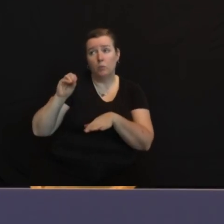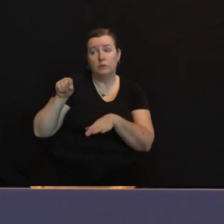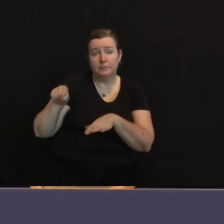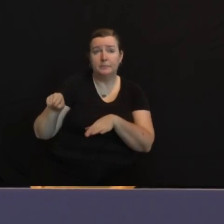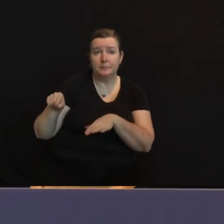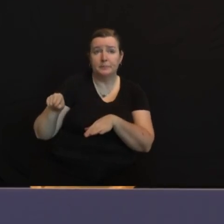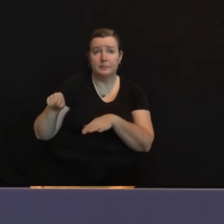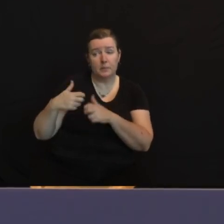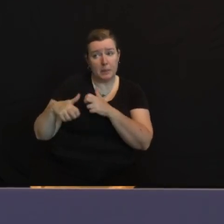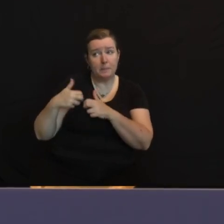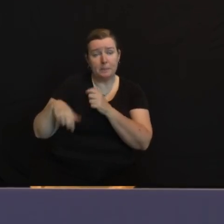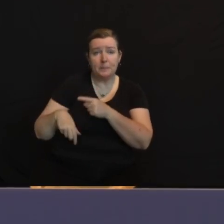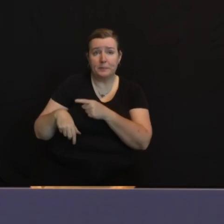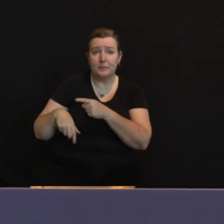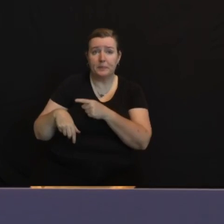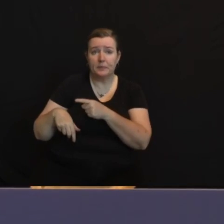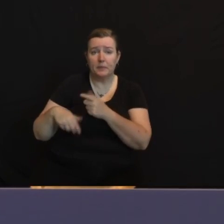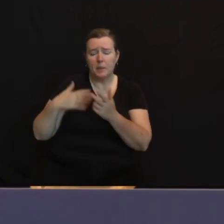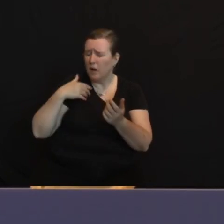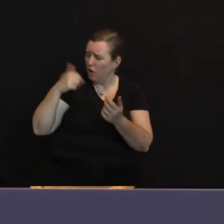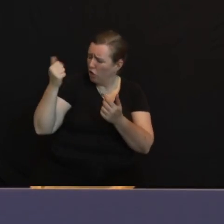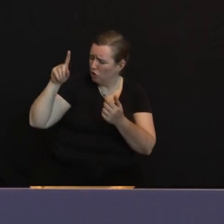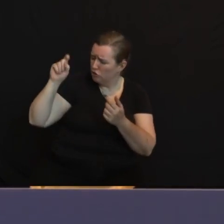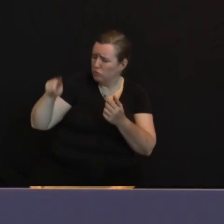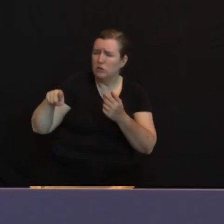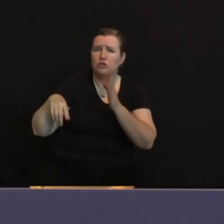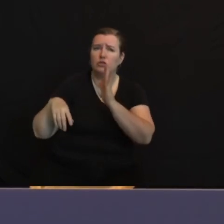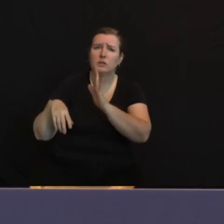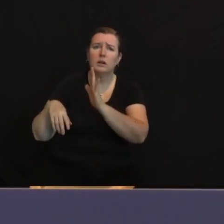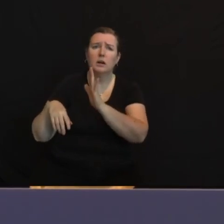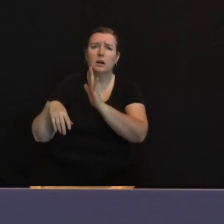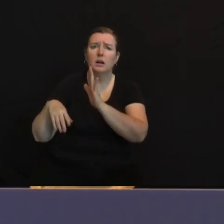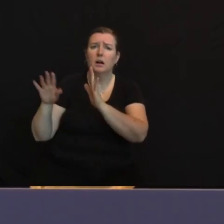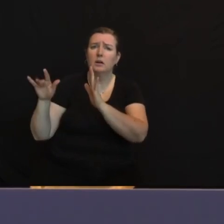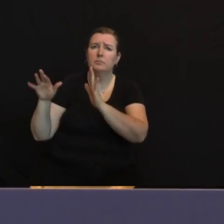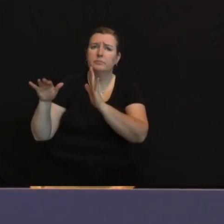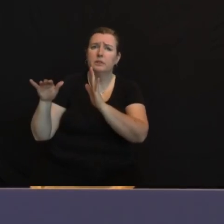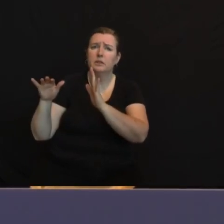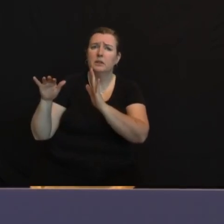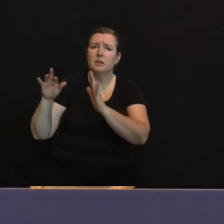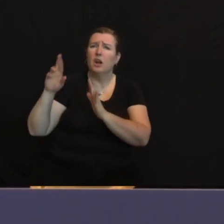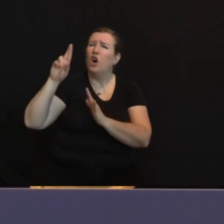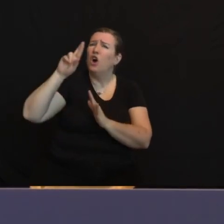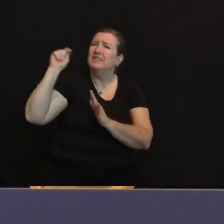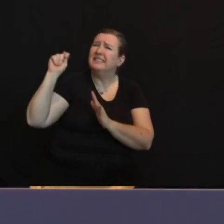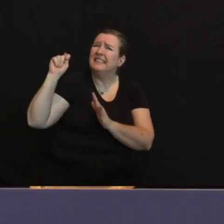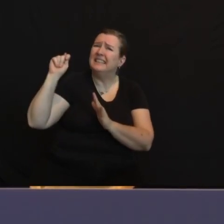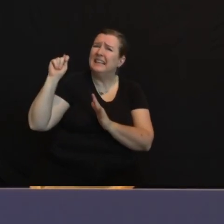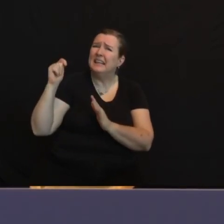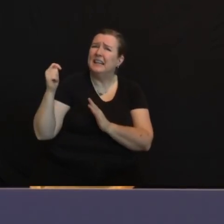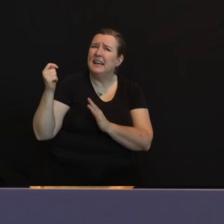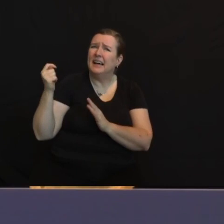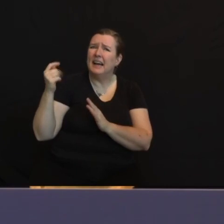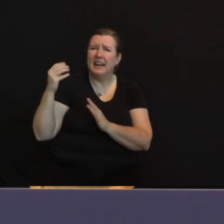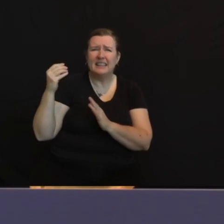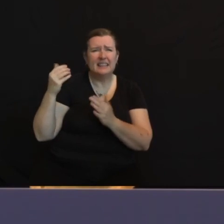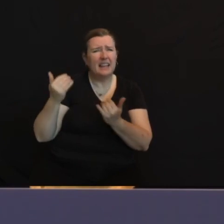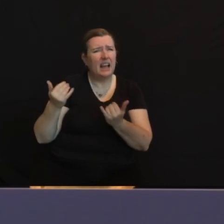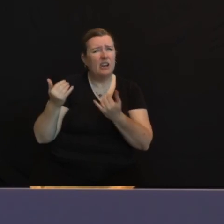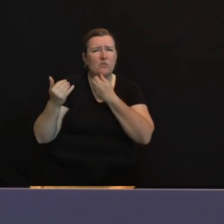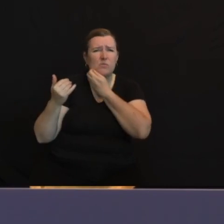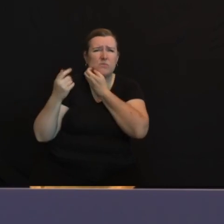Then the other question is regarding the RT and the whole pattern that we're seeing with this